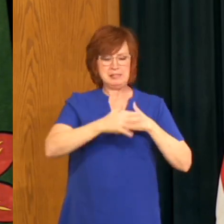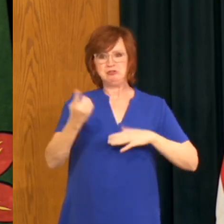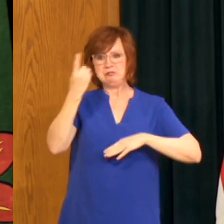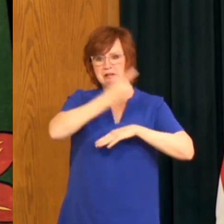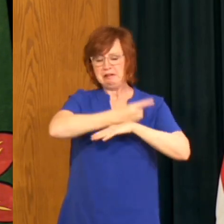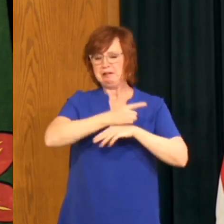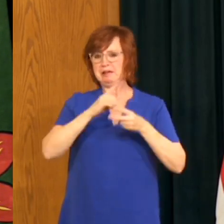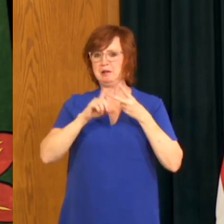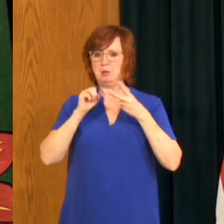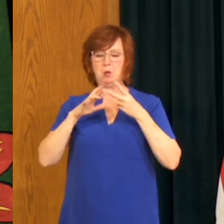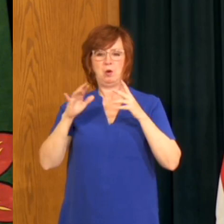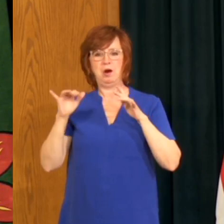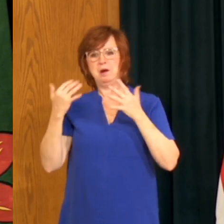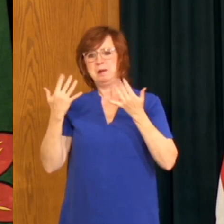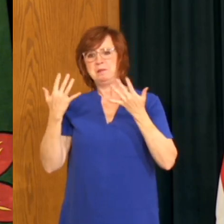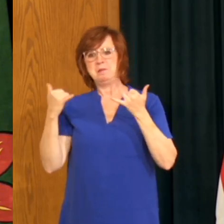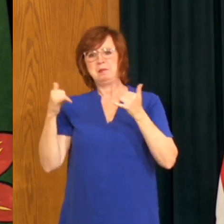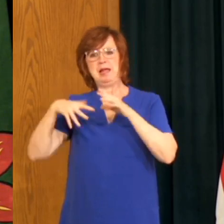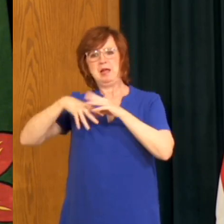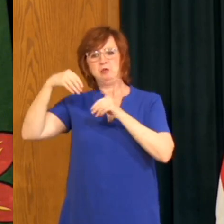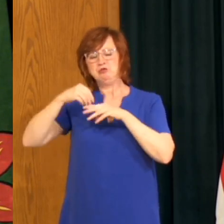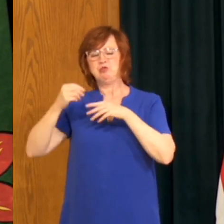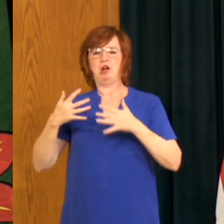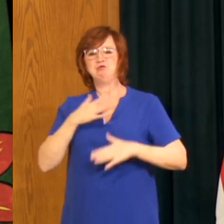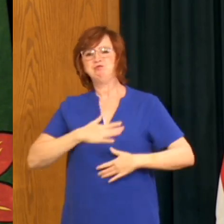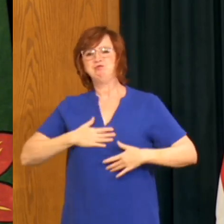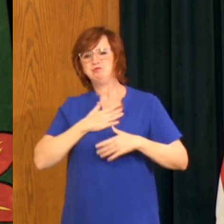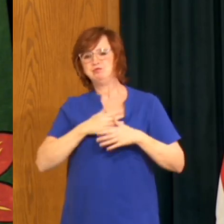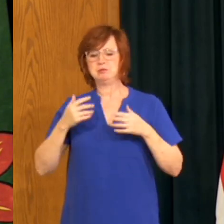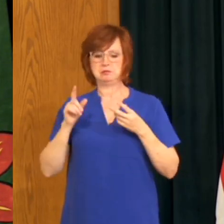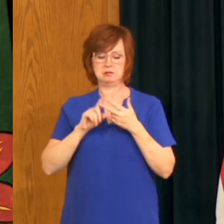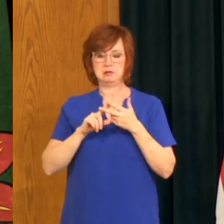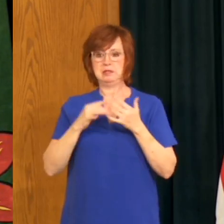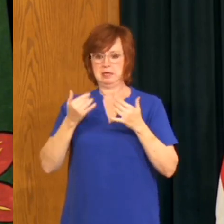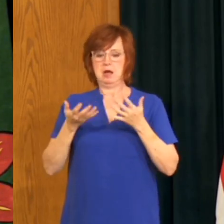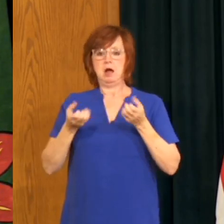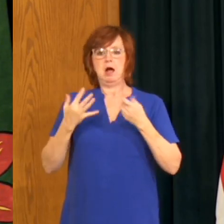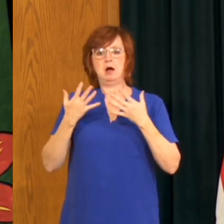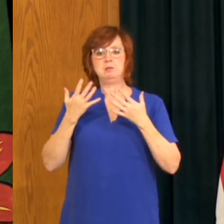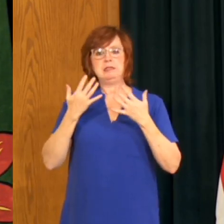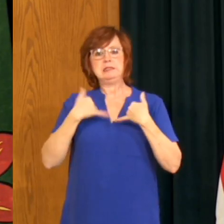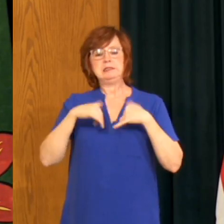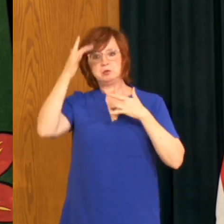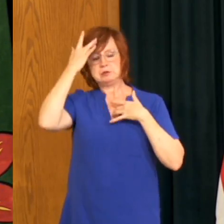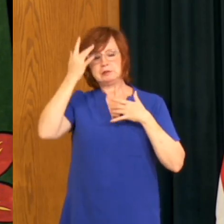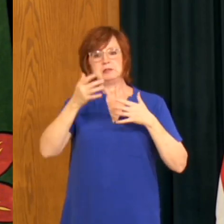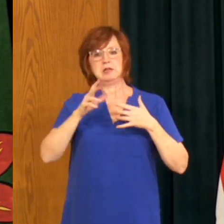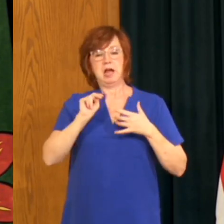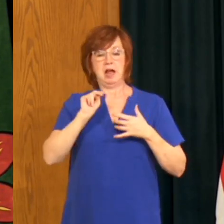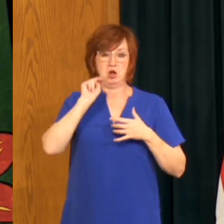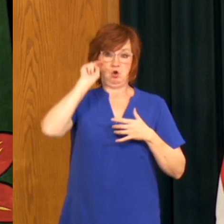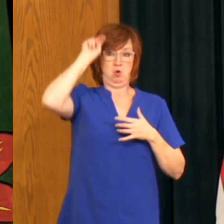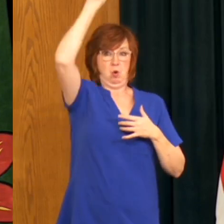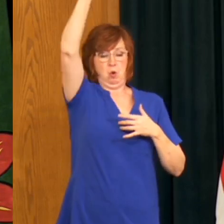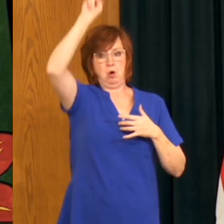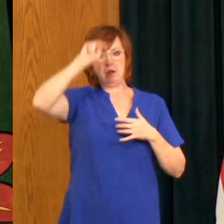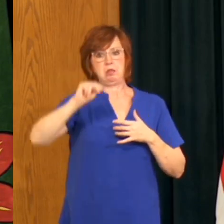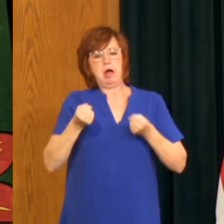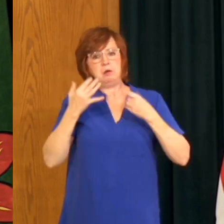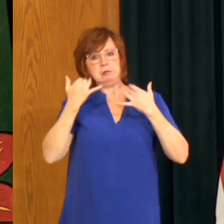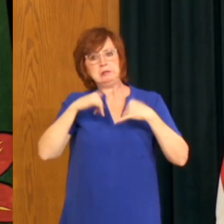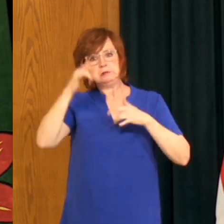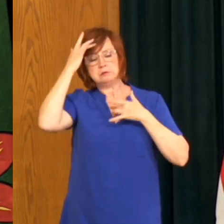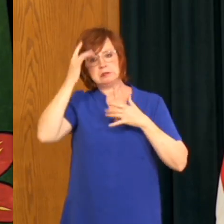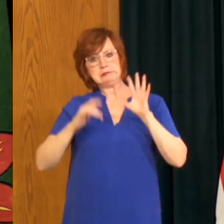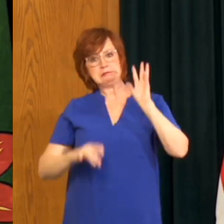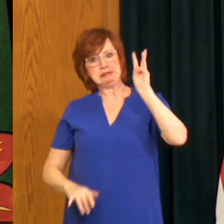In the far north, we are down to just 6 active cases. So the remaining restrictions on travel in the northwestern part of